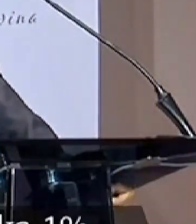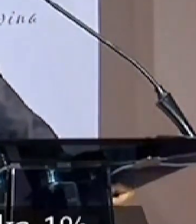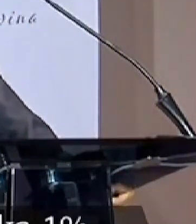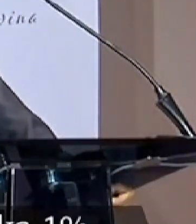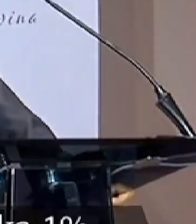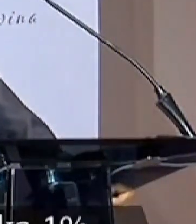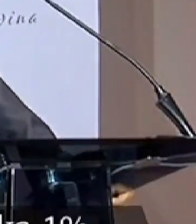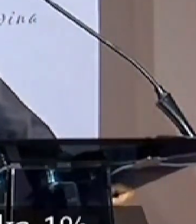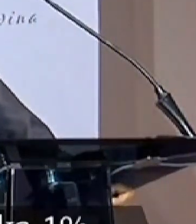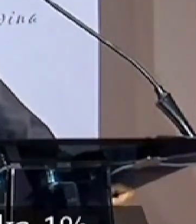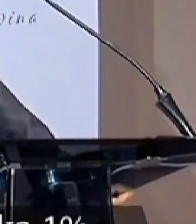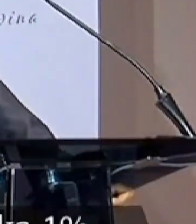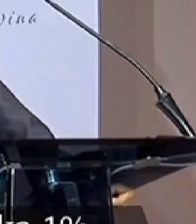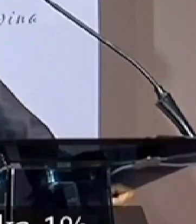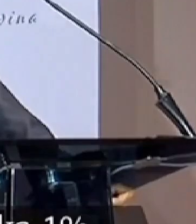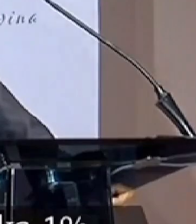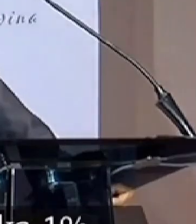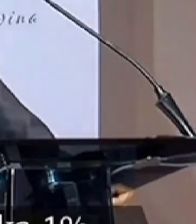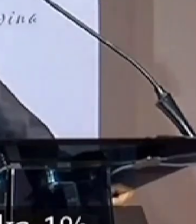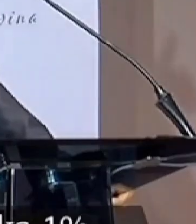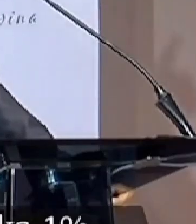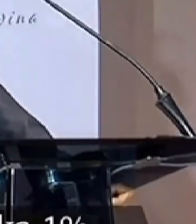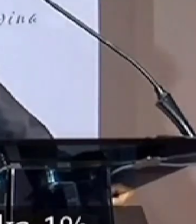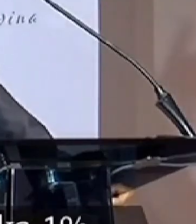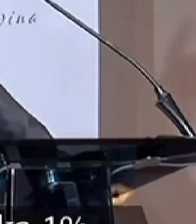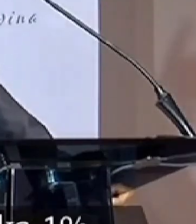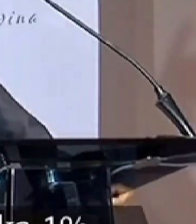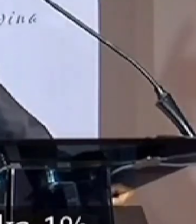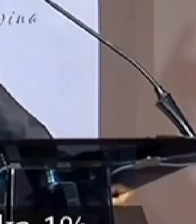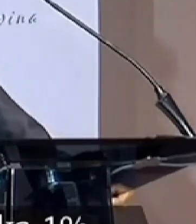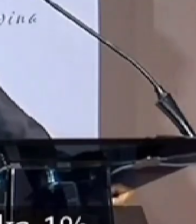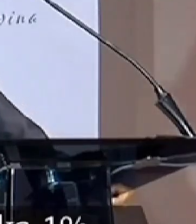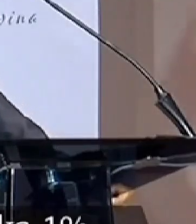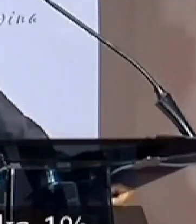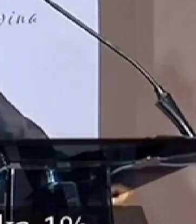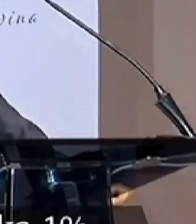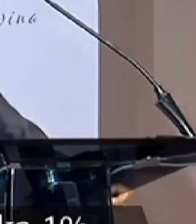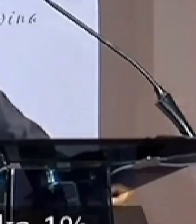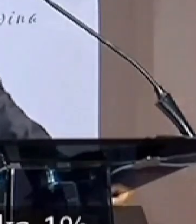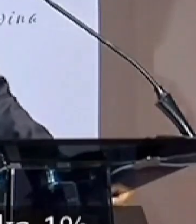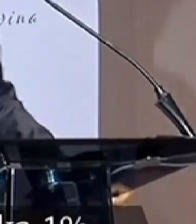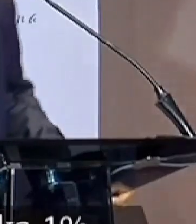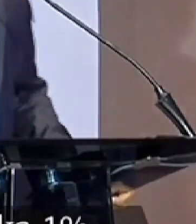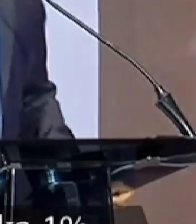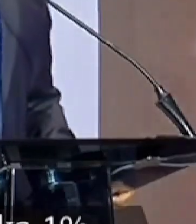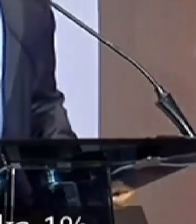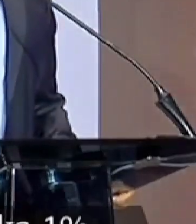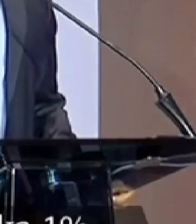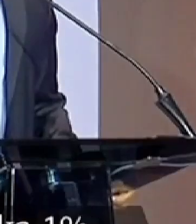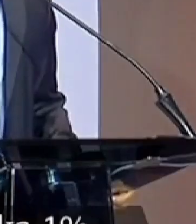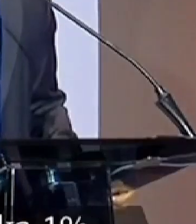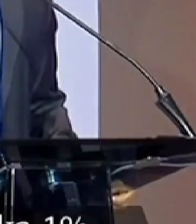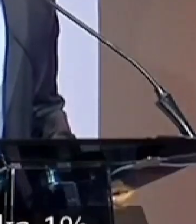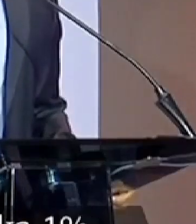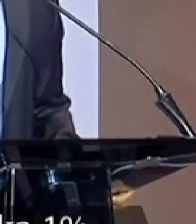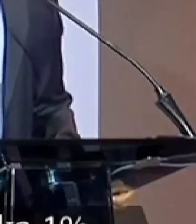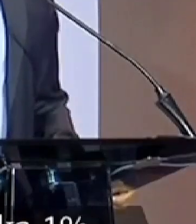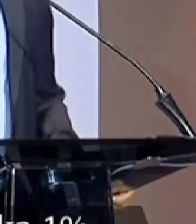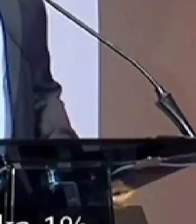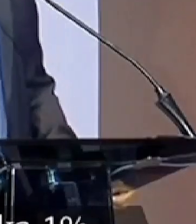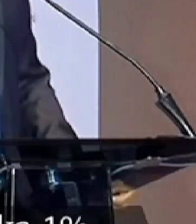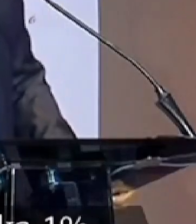we strongly believe all our children should be treated equally and fairly and write one examination across the country to